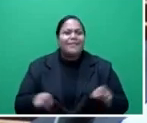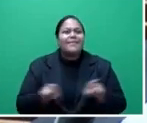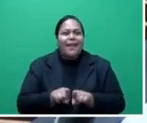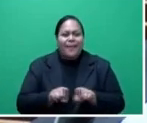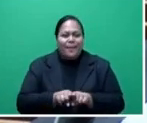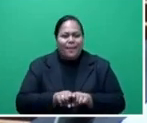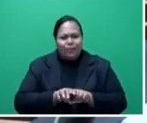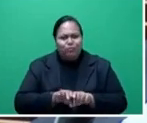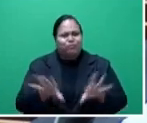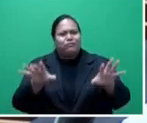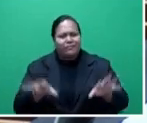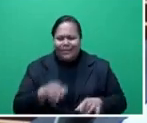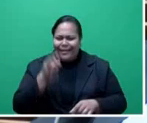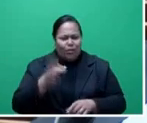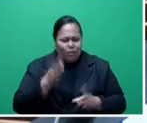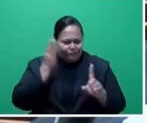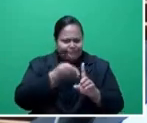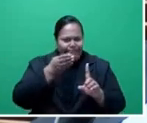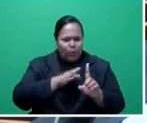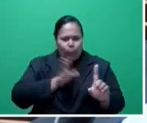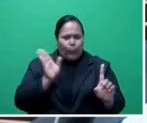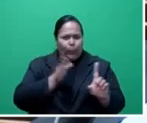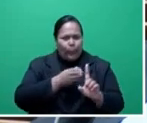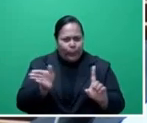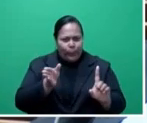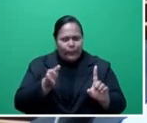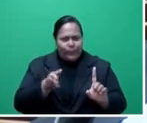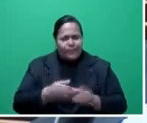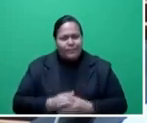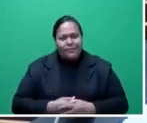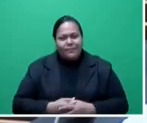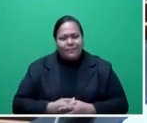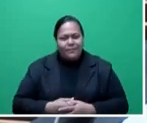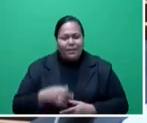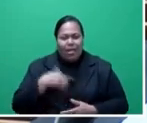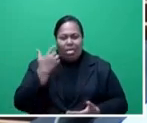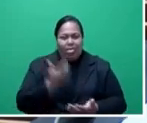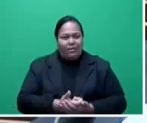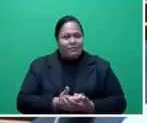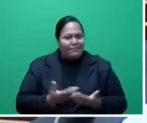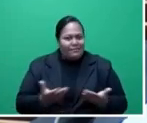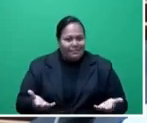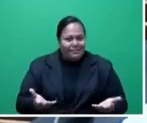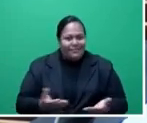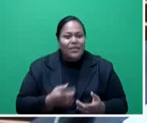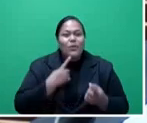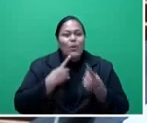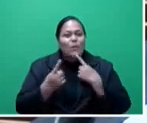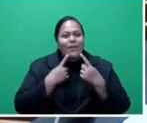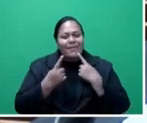philosophy. And, you know, Honourable Speaker, sir, I'm actually flabbergasted at the comments